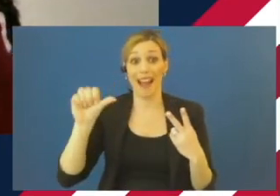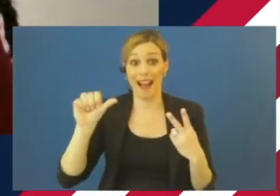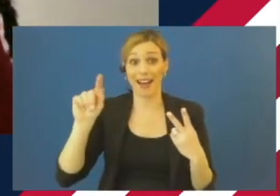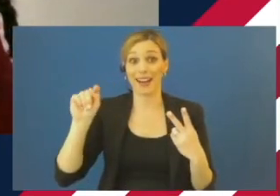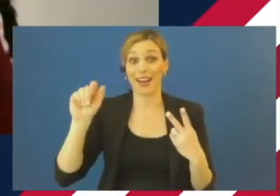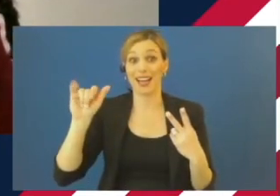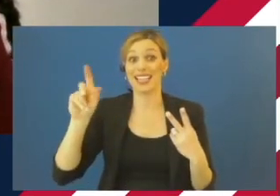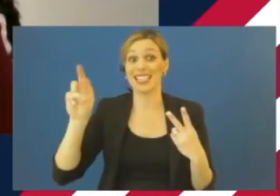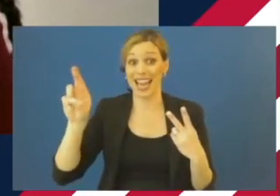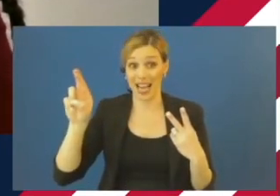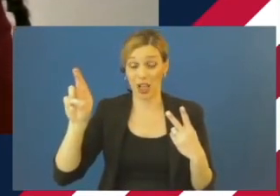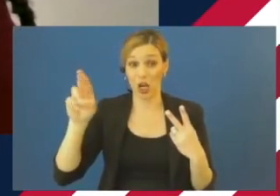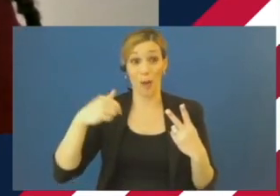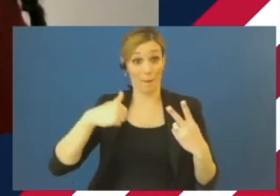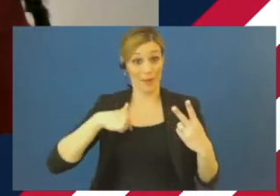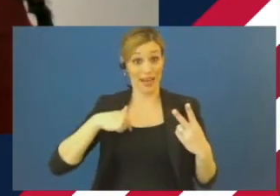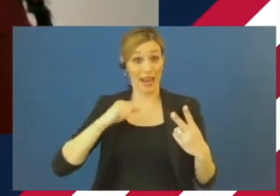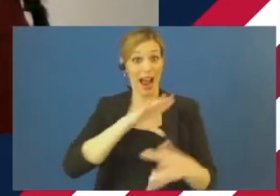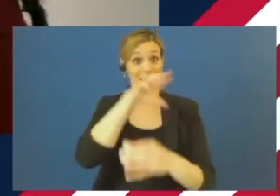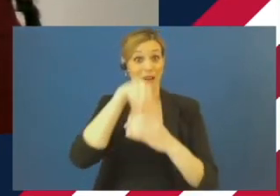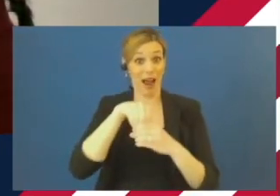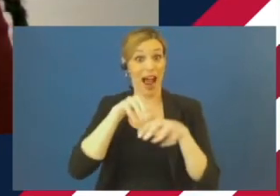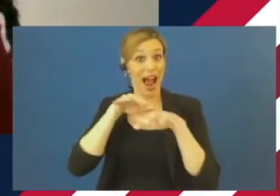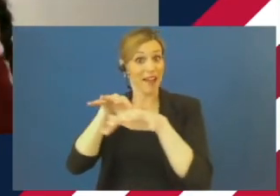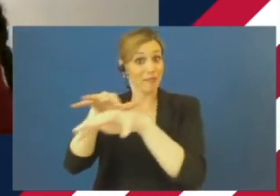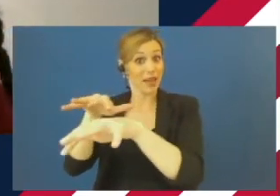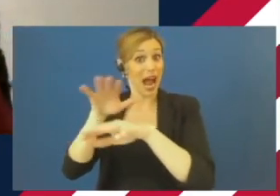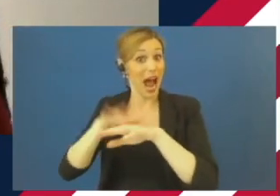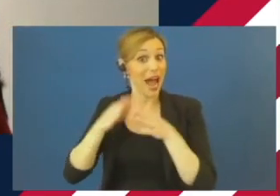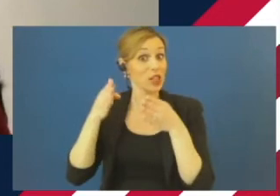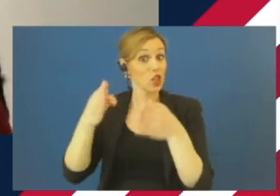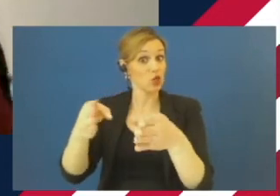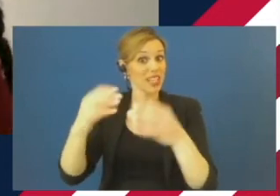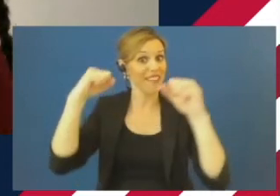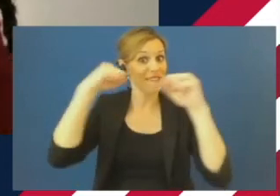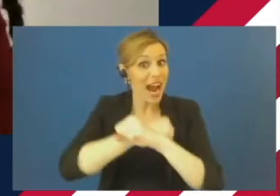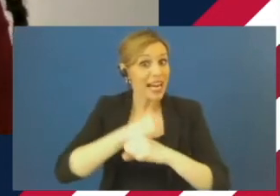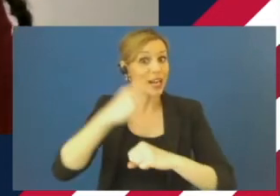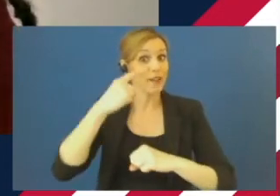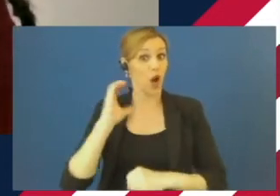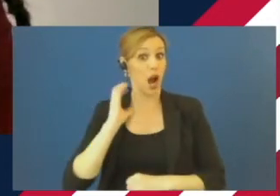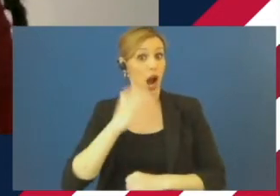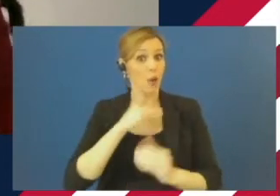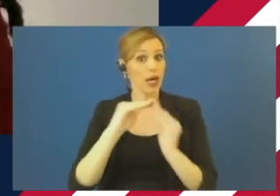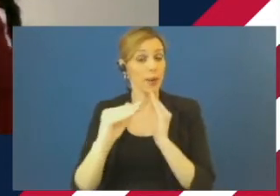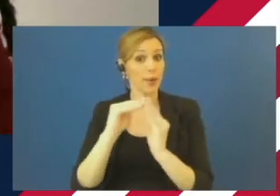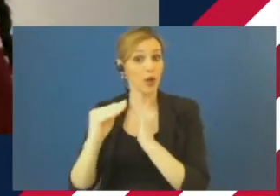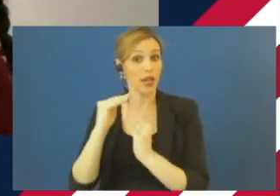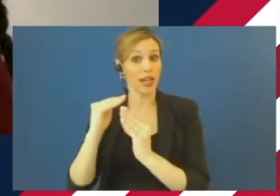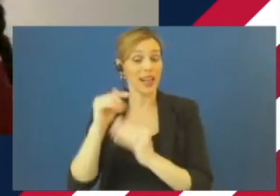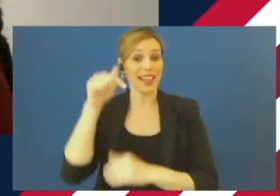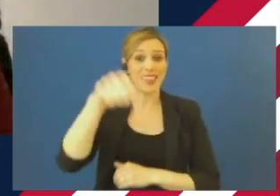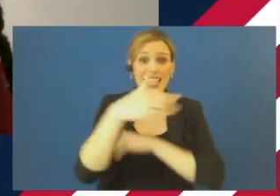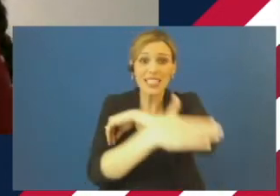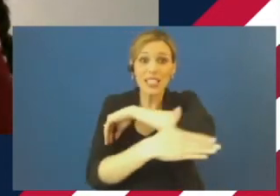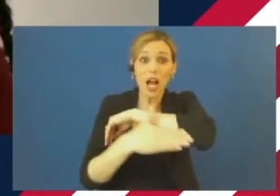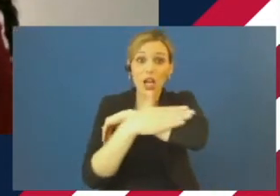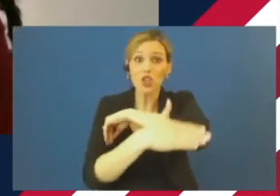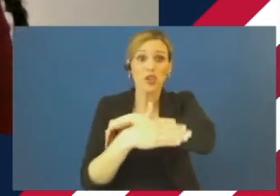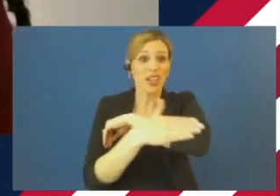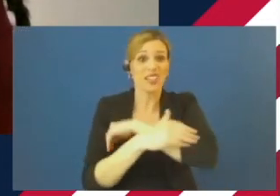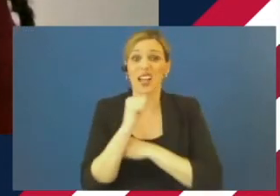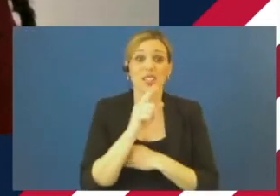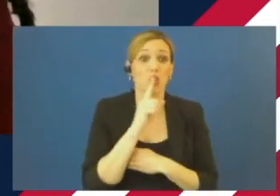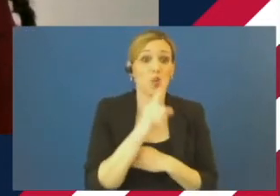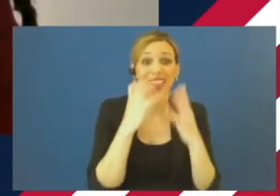community organizers called Concerned Citizens D.C. We are fighting for a community and a country that values our lives as much as every